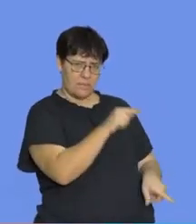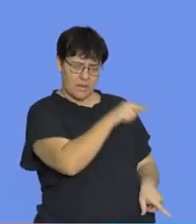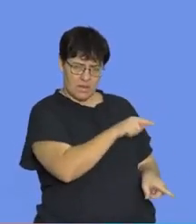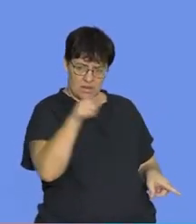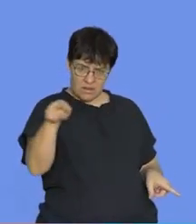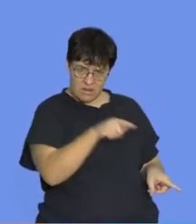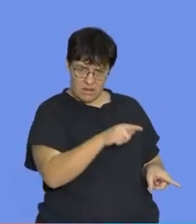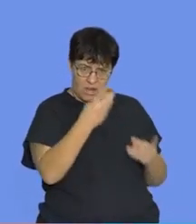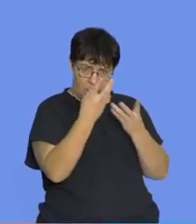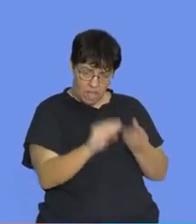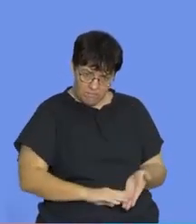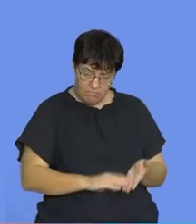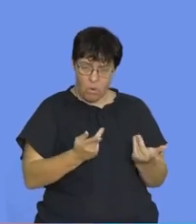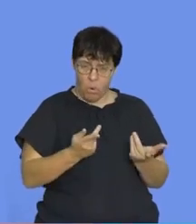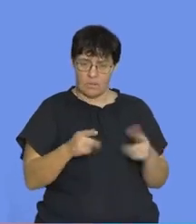chemical reaction?